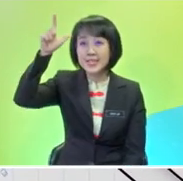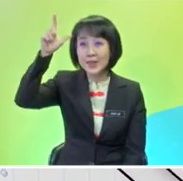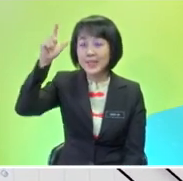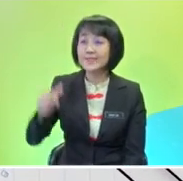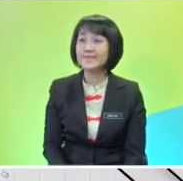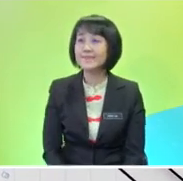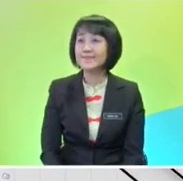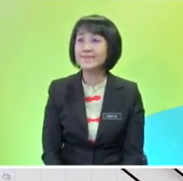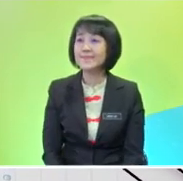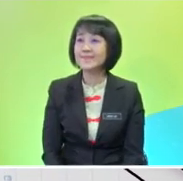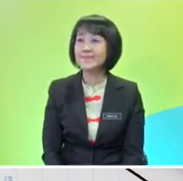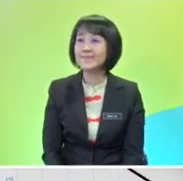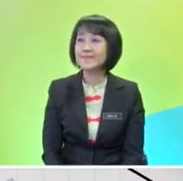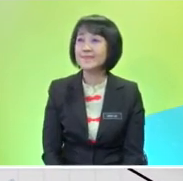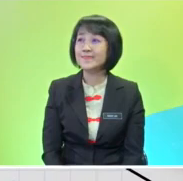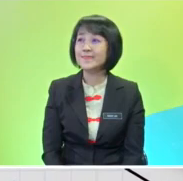Okay, let's go.